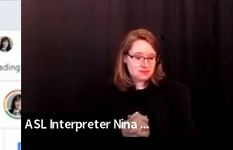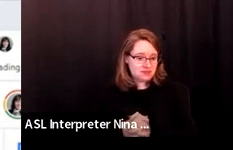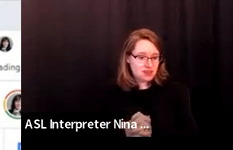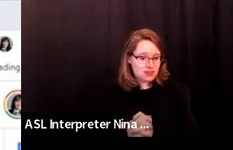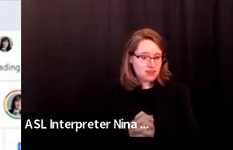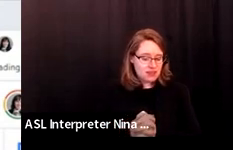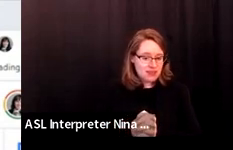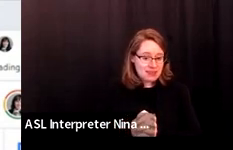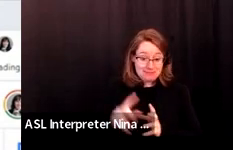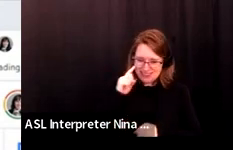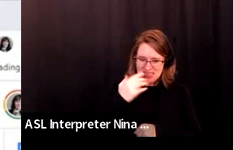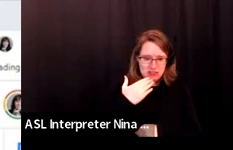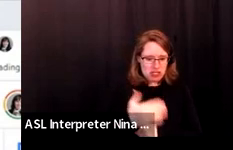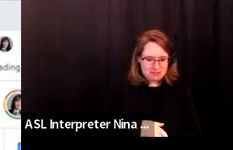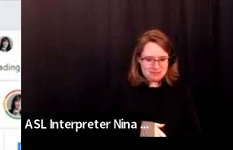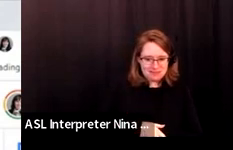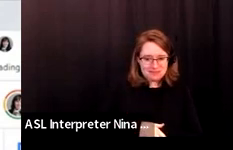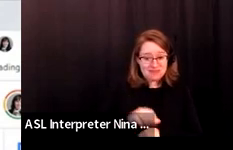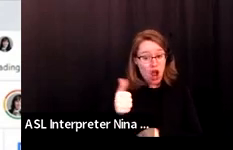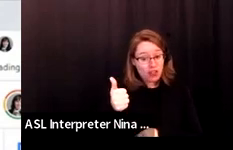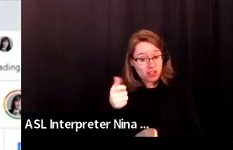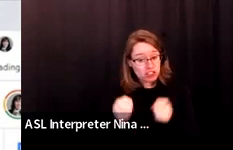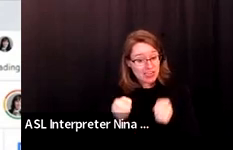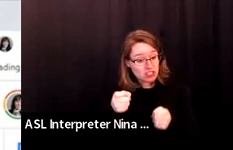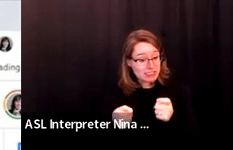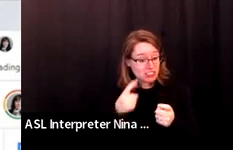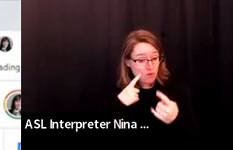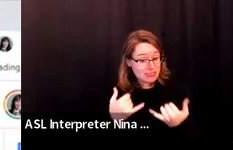Sounds good. Any other adjustments that we want to make today?